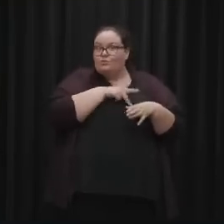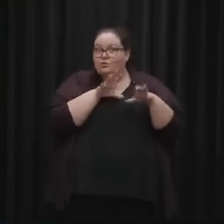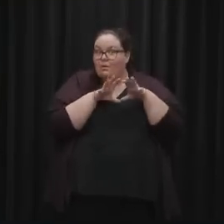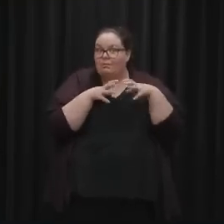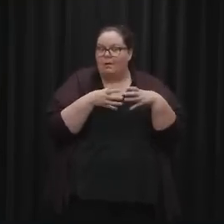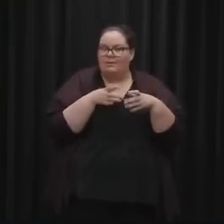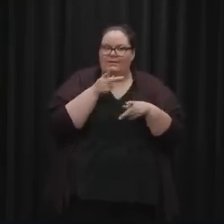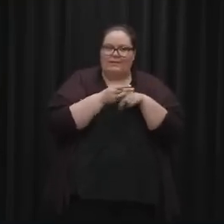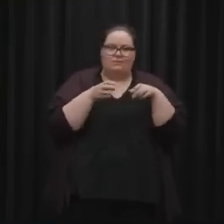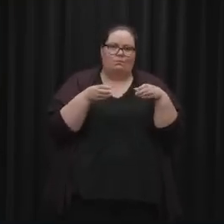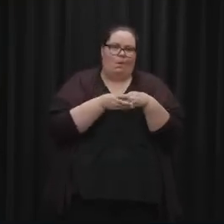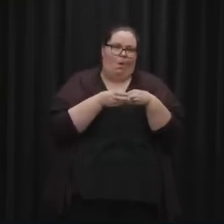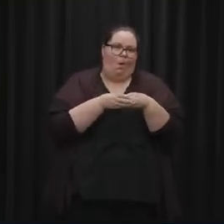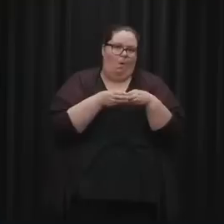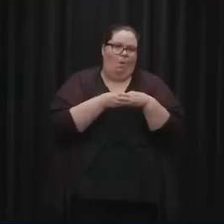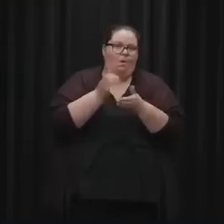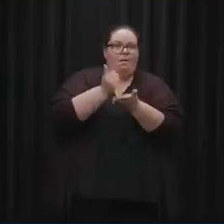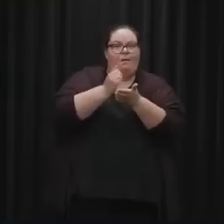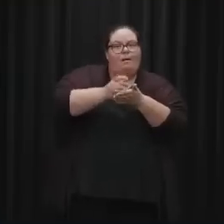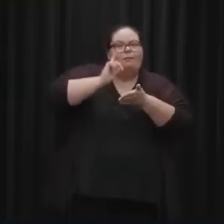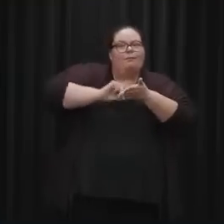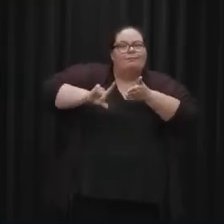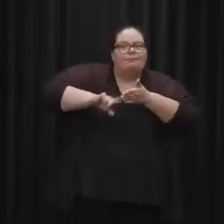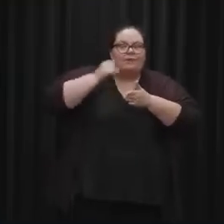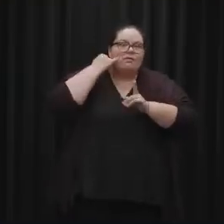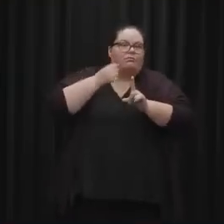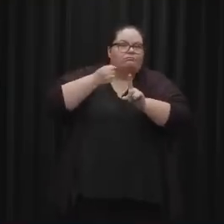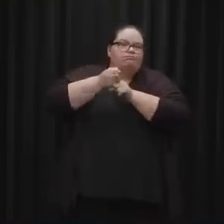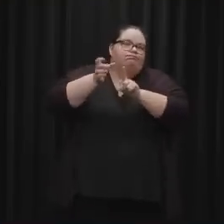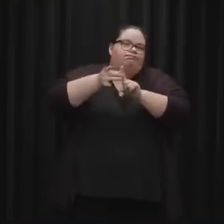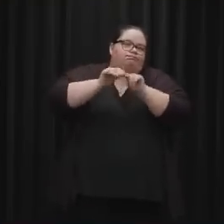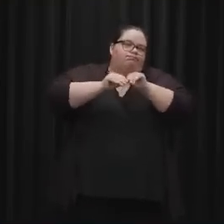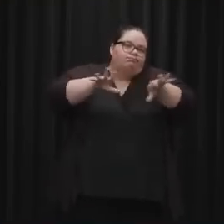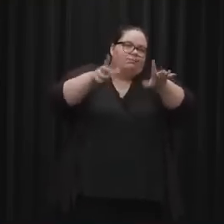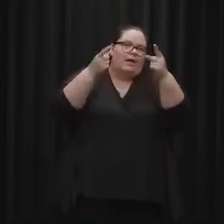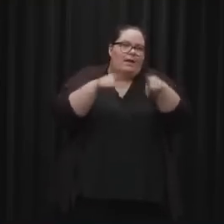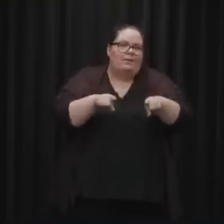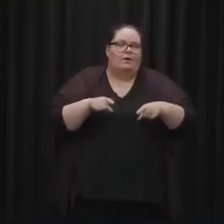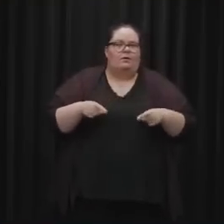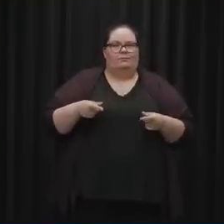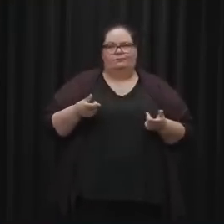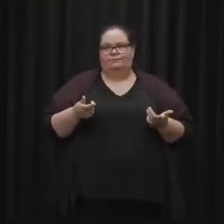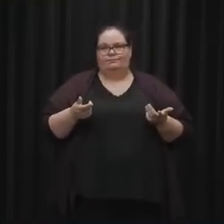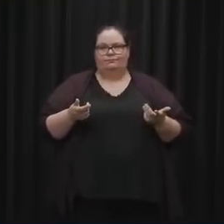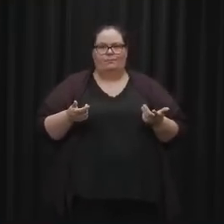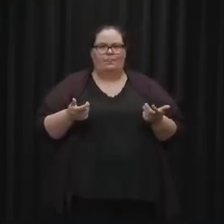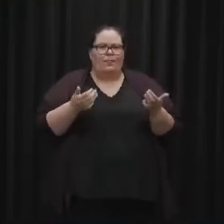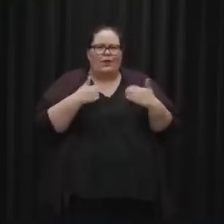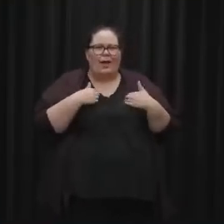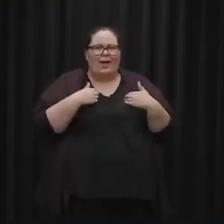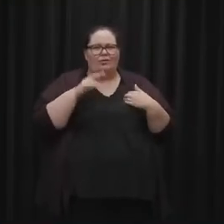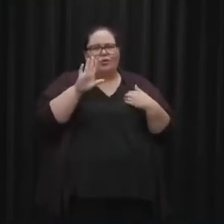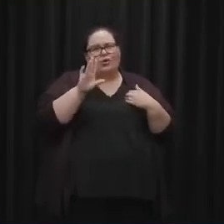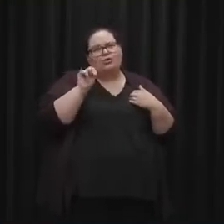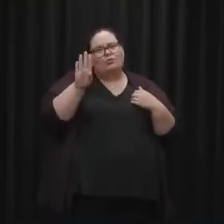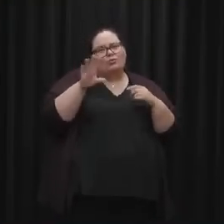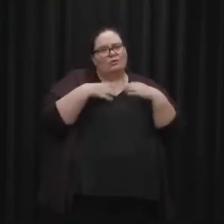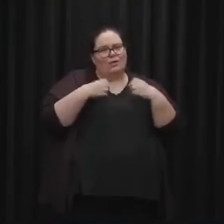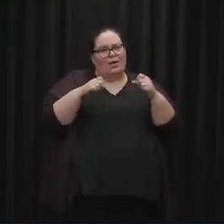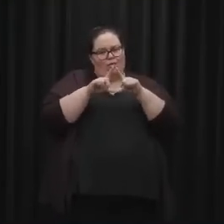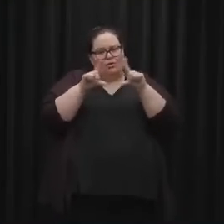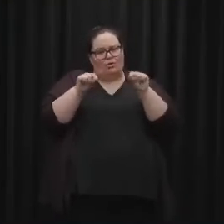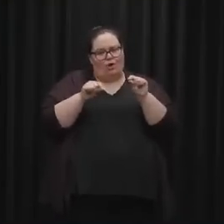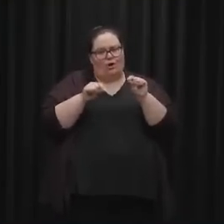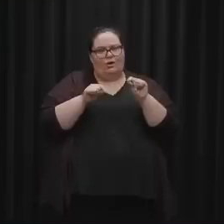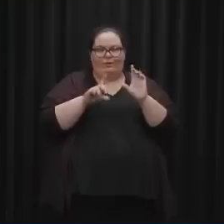because that helps with the contact tracing process. We carry around organ cards, say that we're an organ donor. When you go to the hospital, you